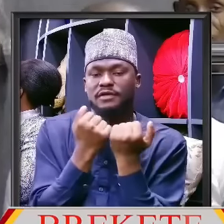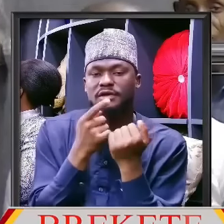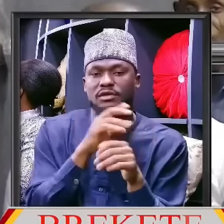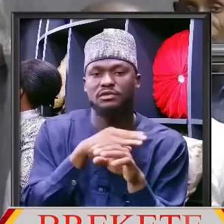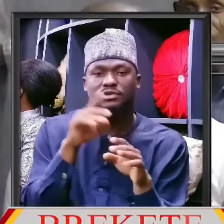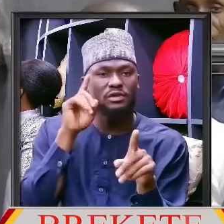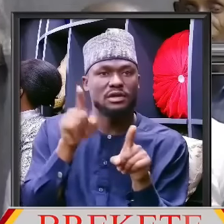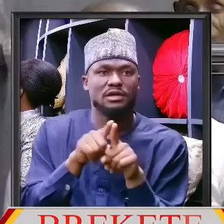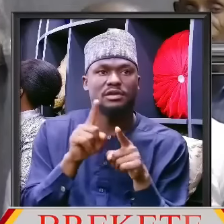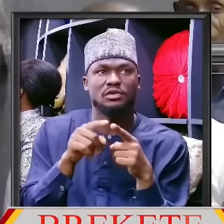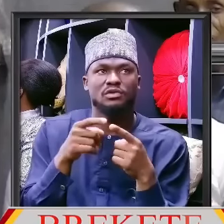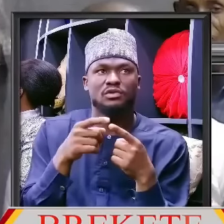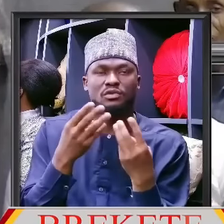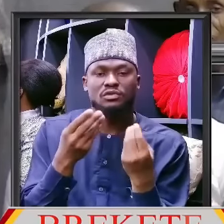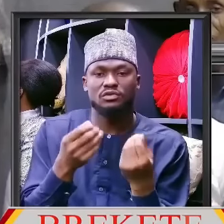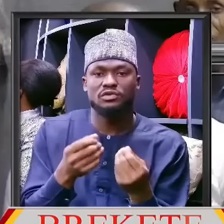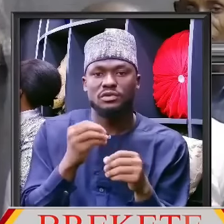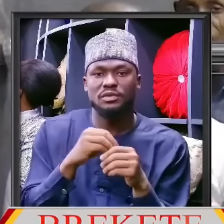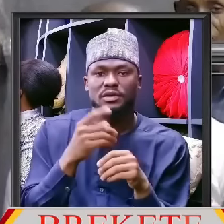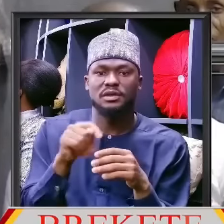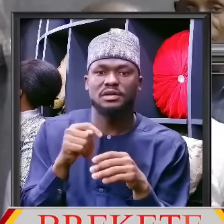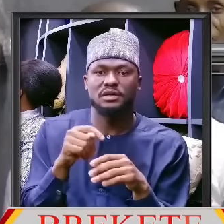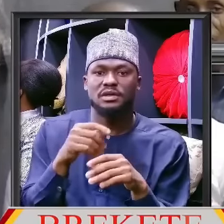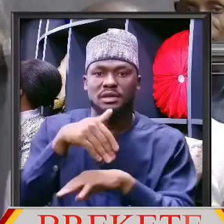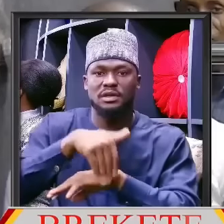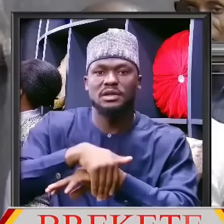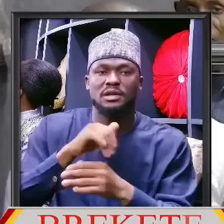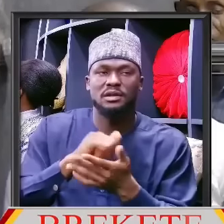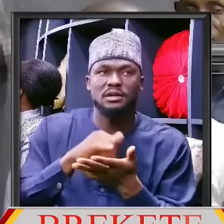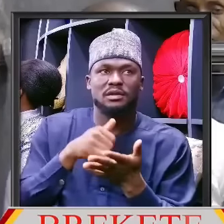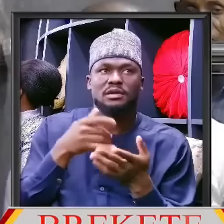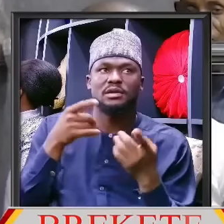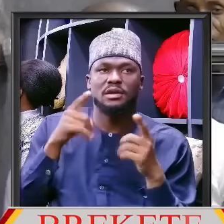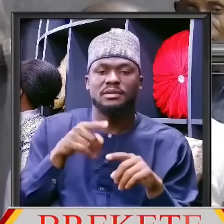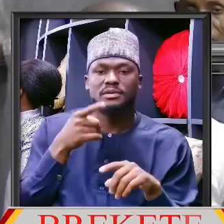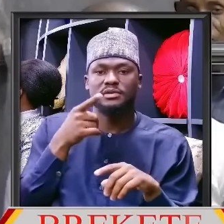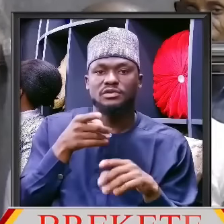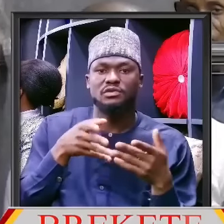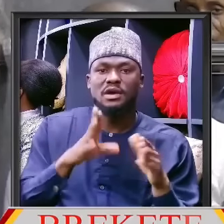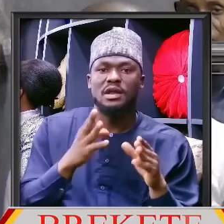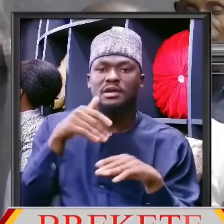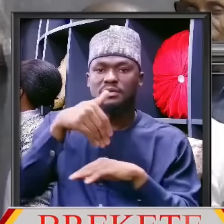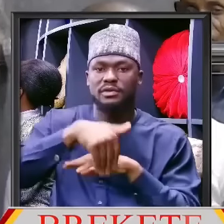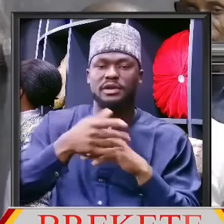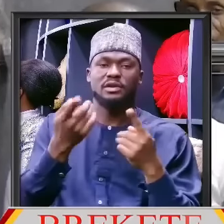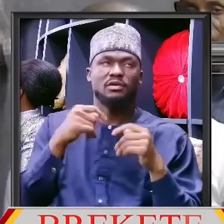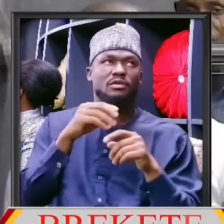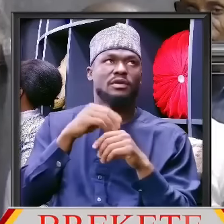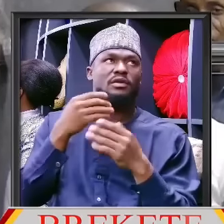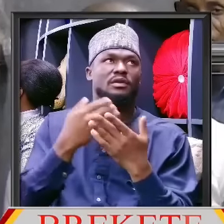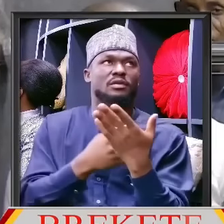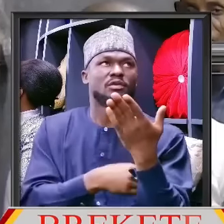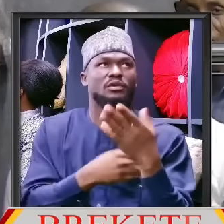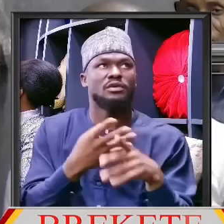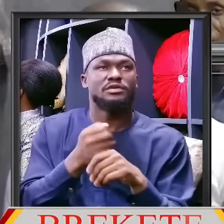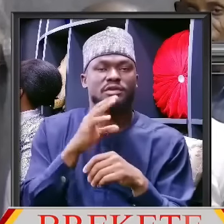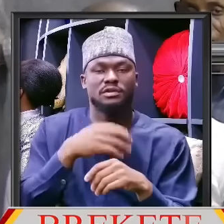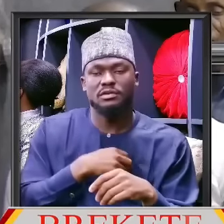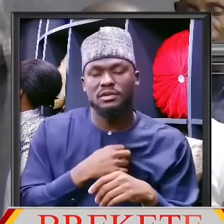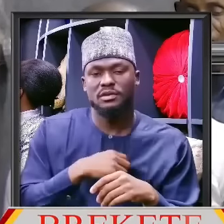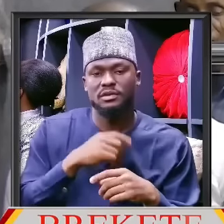no agree make una settle the quarrel in the morning, in the night where quarrel start. You allow a night come. In the morning, you carry your clothes,